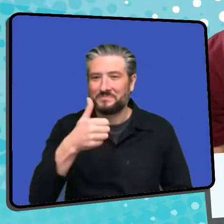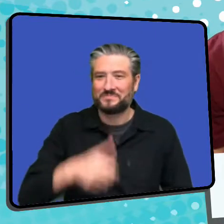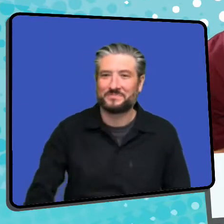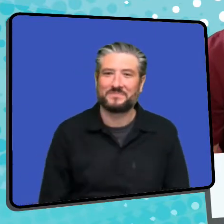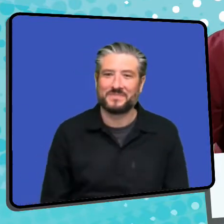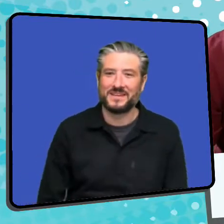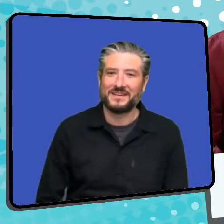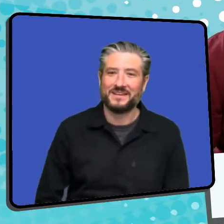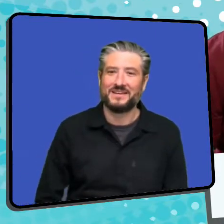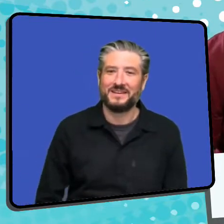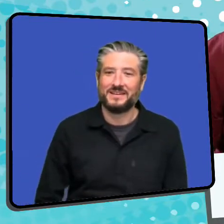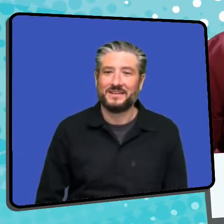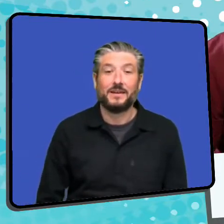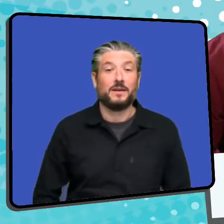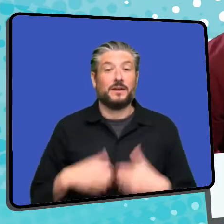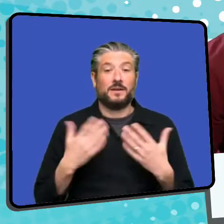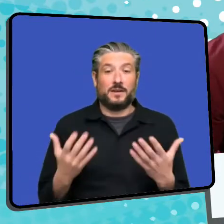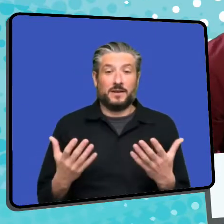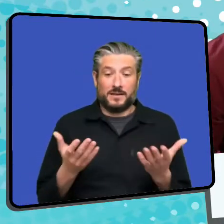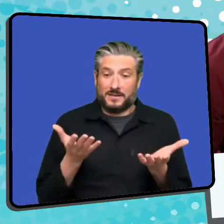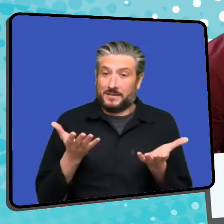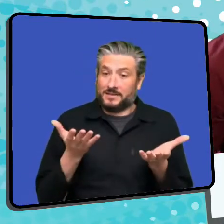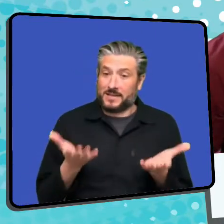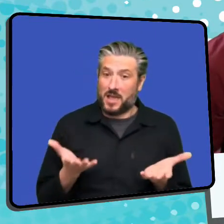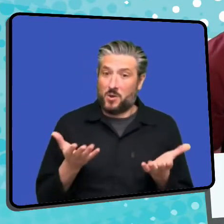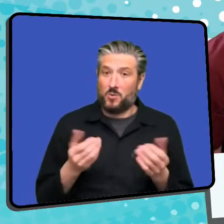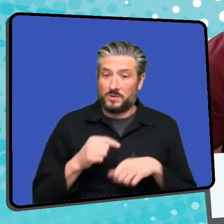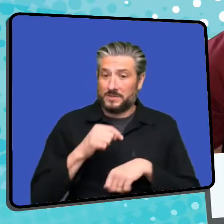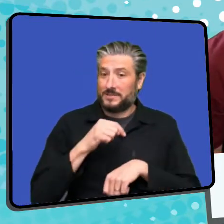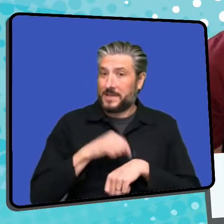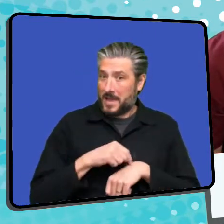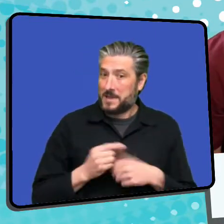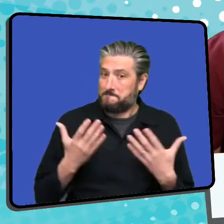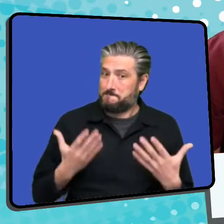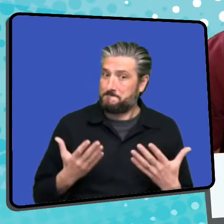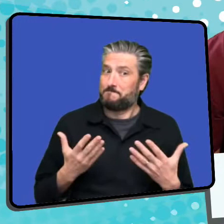So, and then it is already time for our next guest.